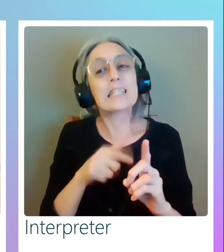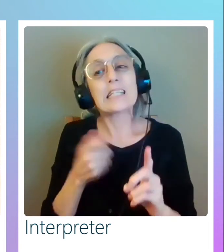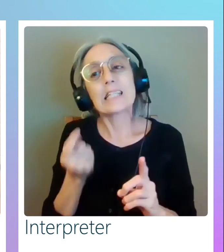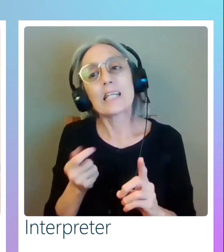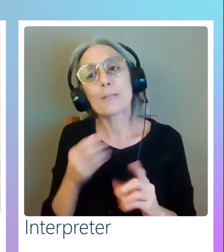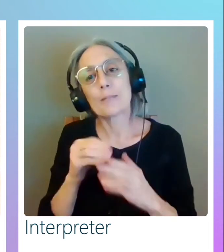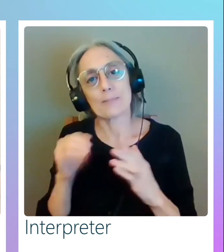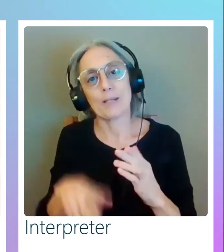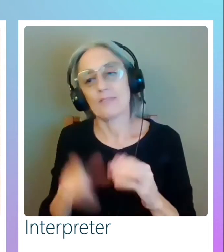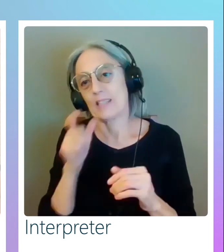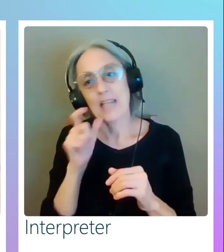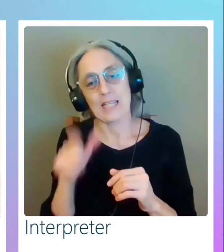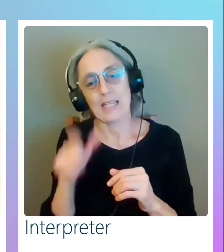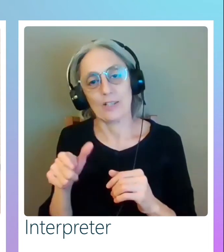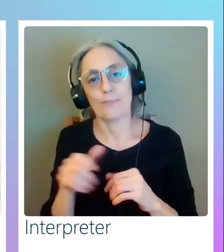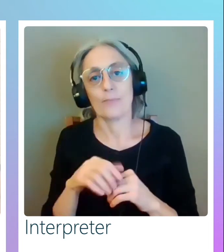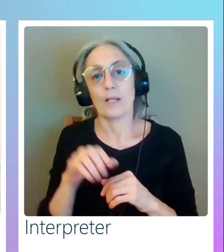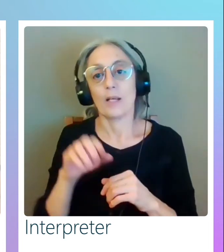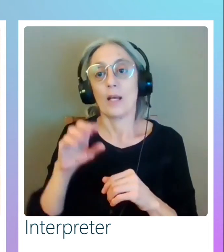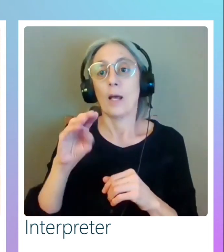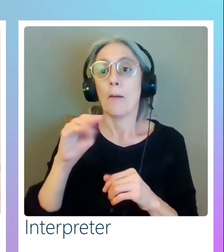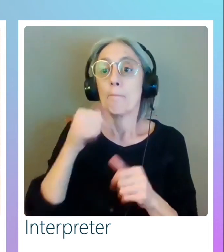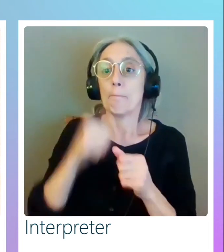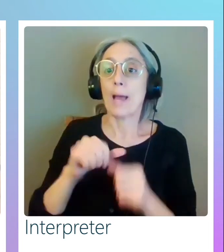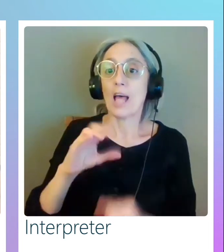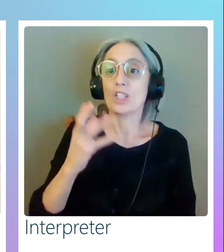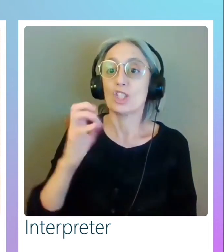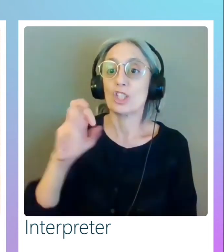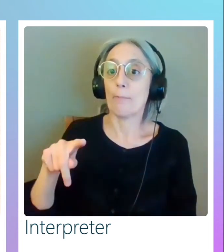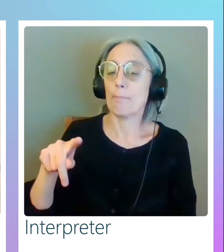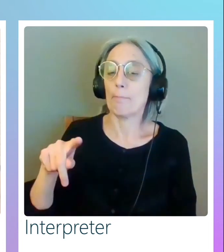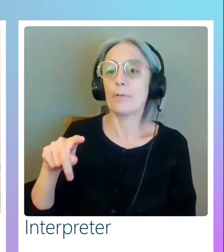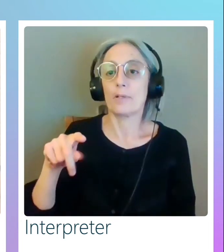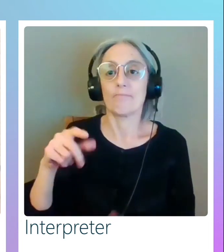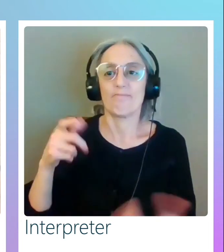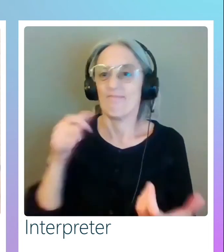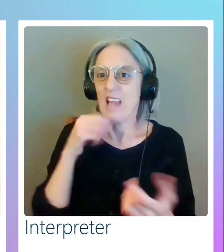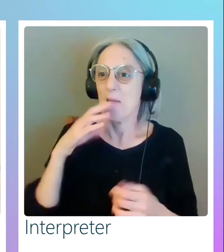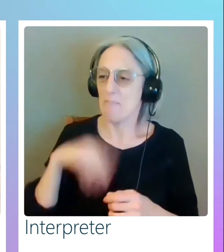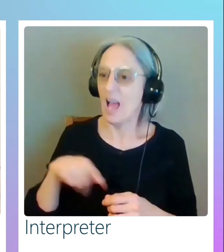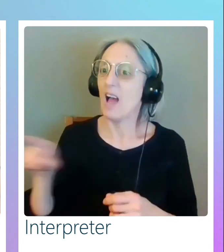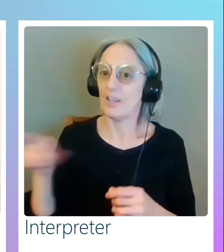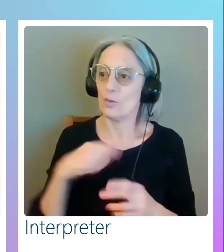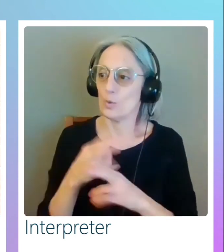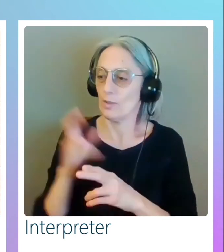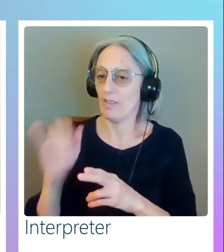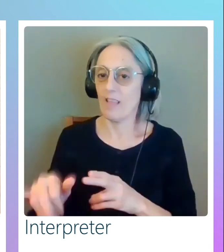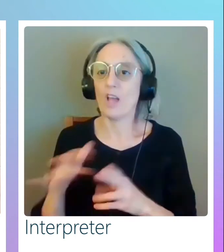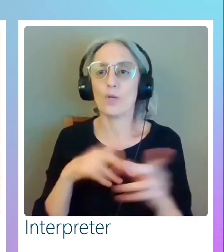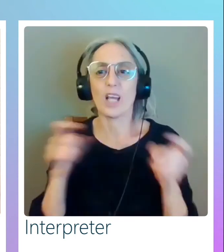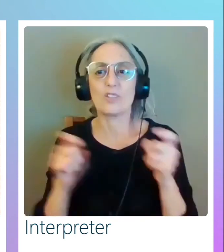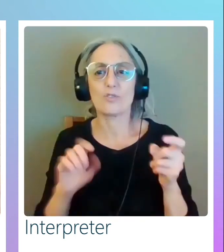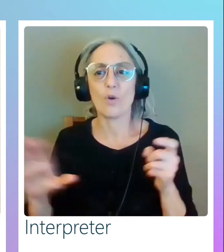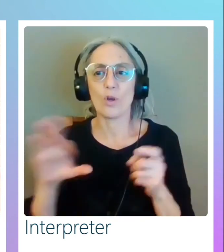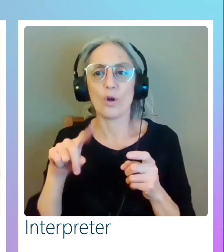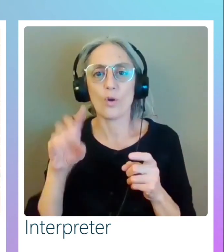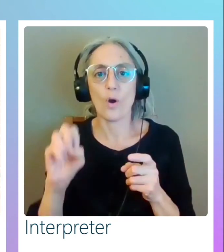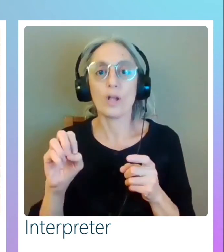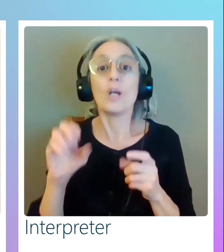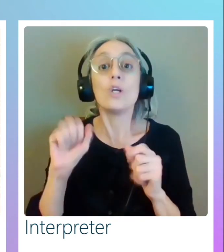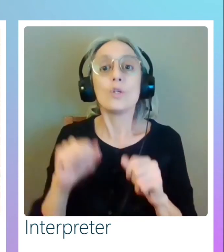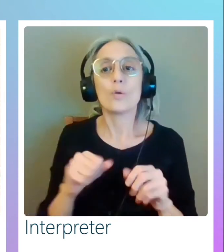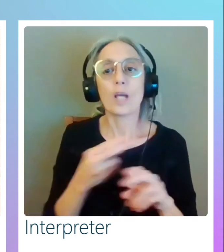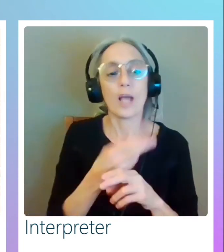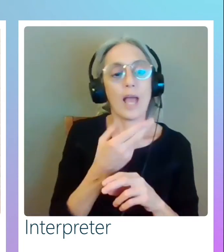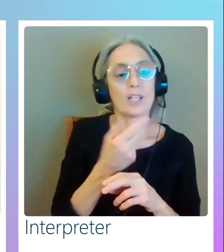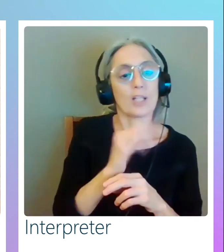not necessary. MailChimp is not bad. MailChimp will allow you to have full control of your code. You can actually paste your HTML